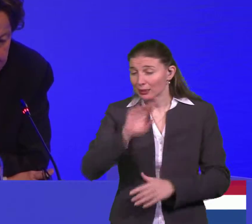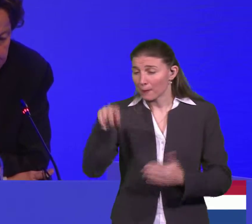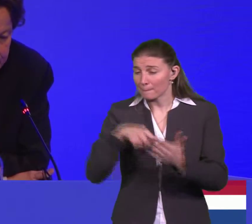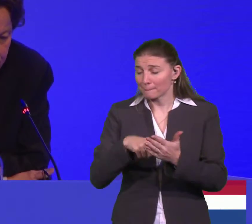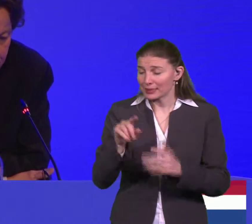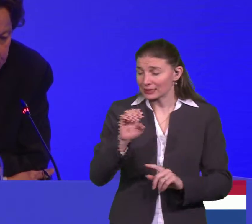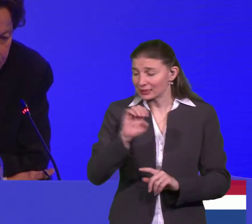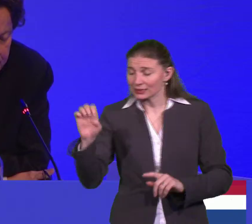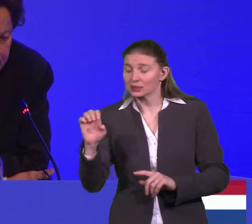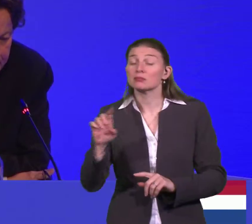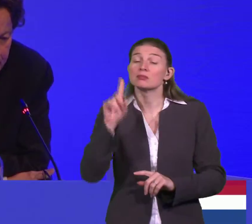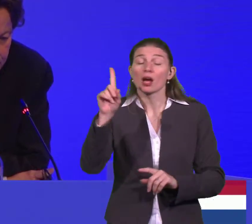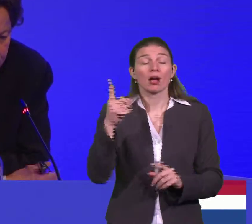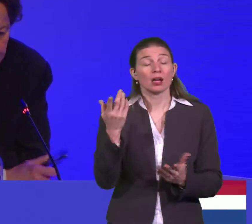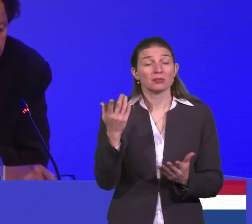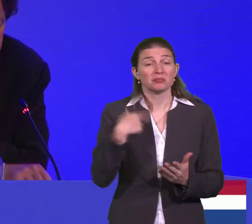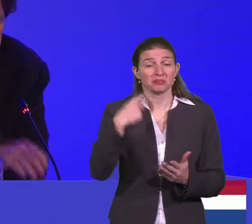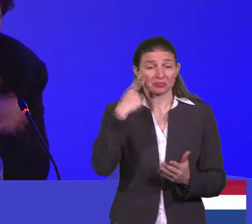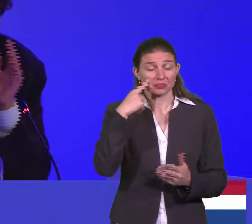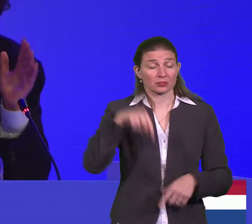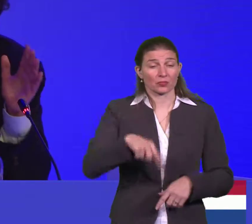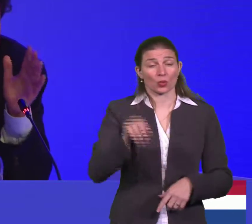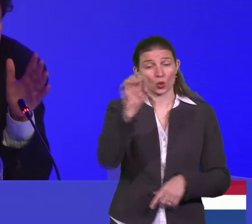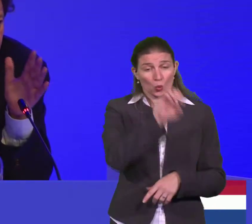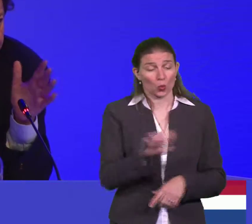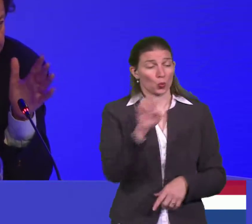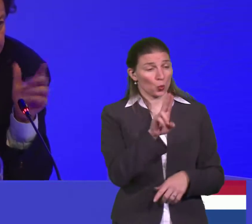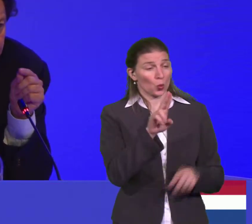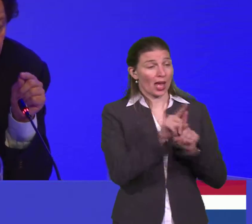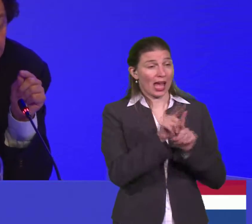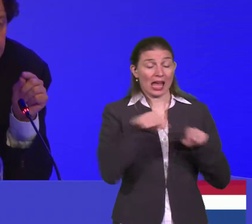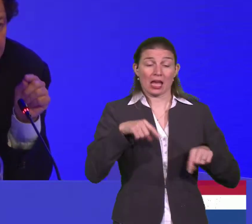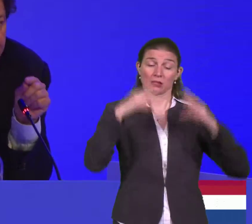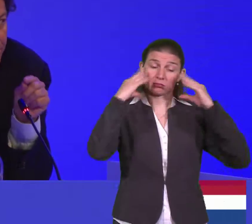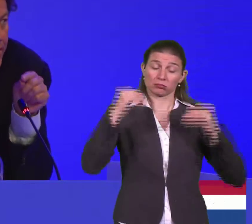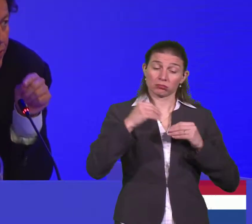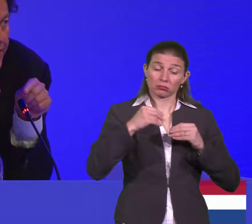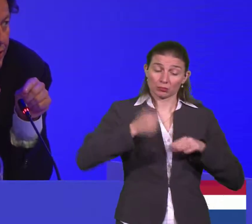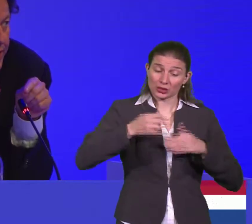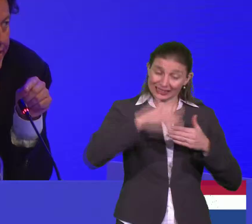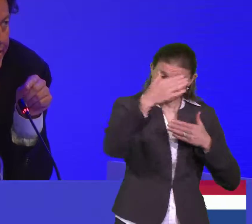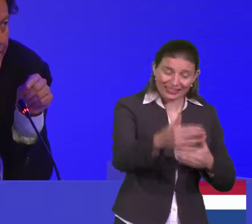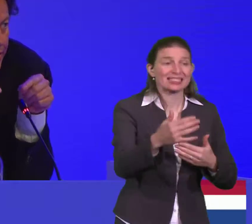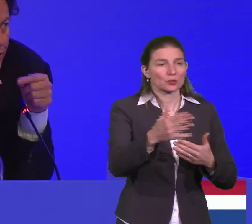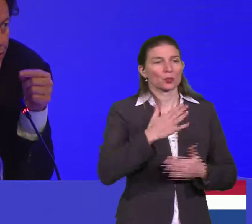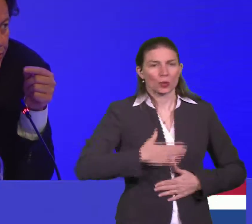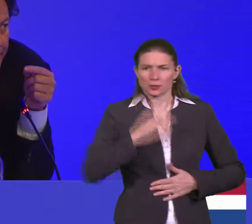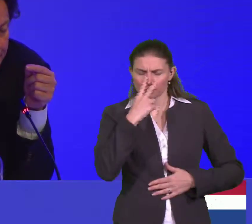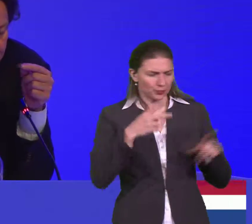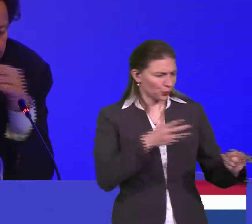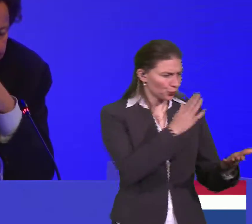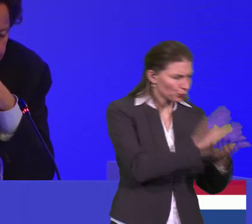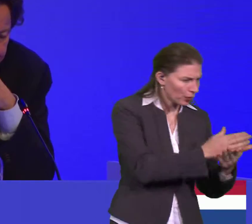And I think the European Union and during our presidency, we're really geared towards this, ensure that the right people are working together